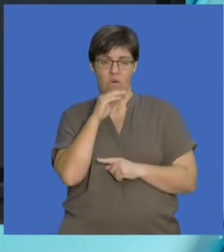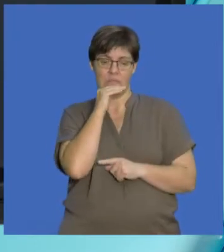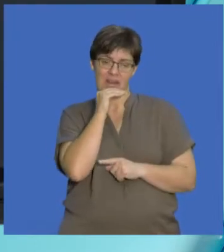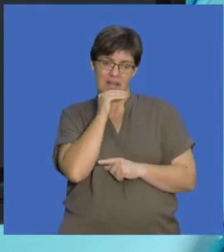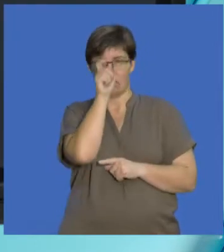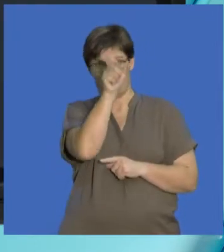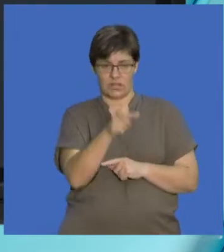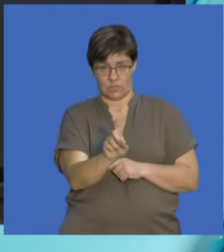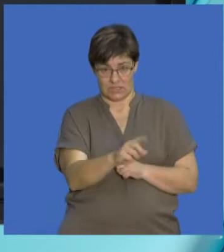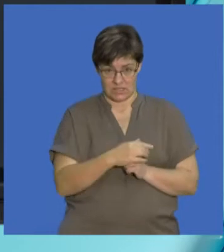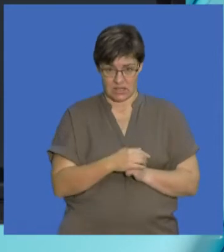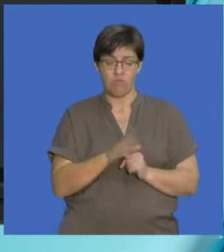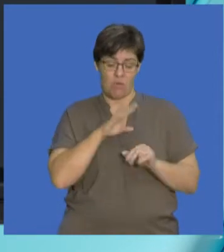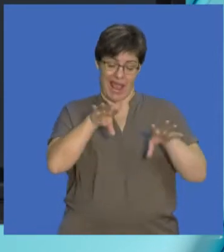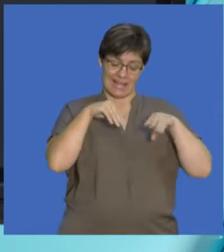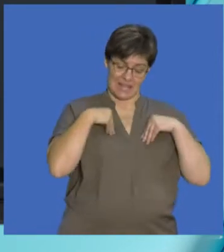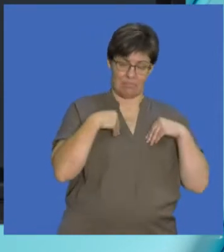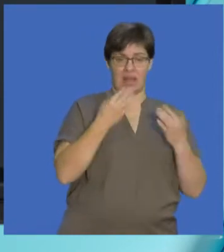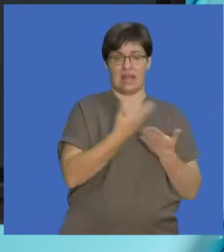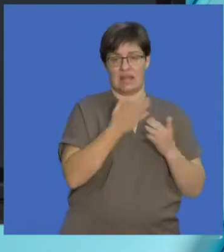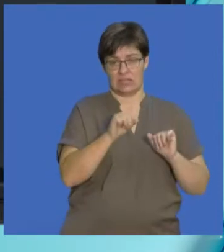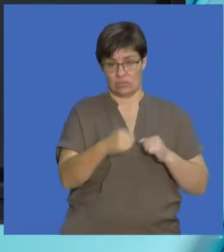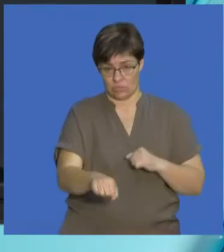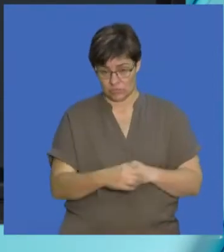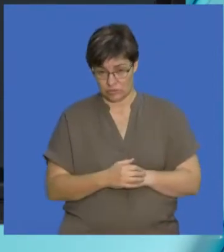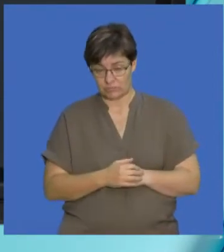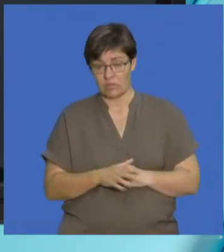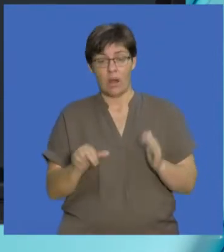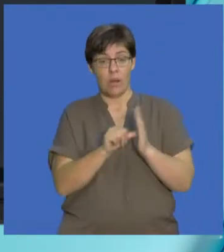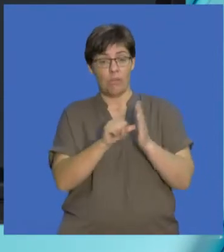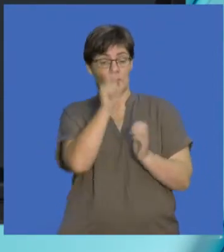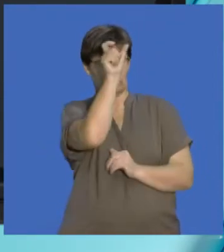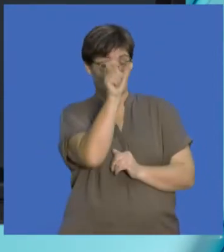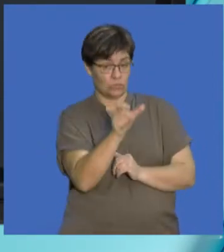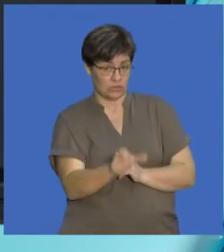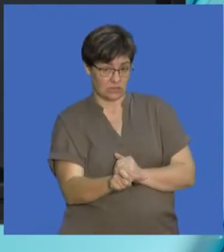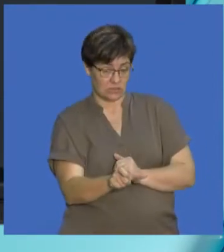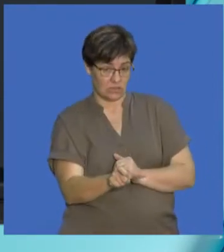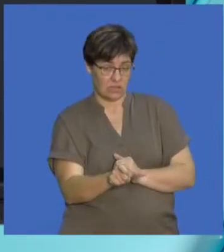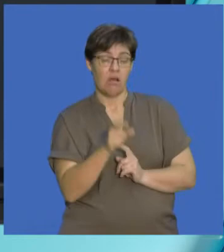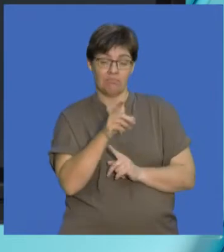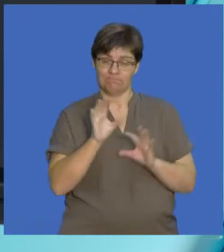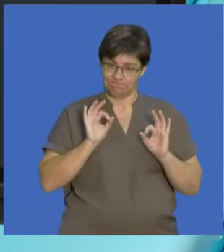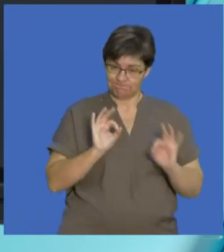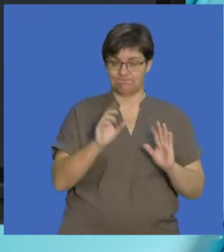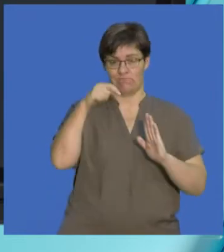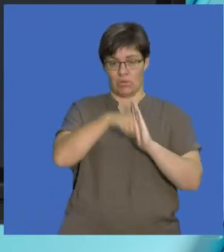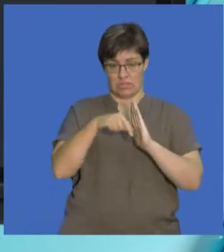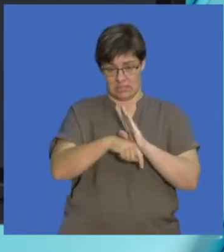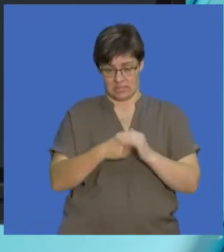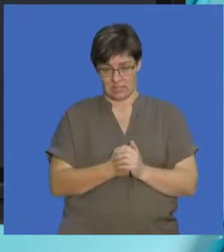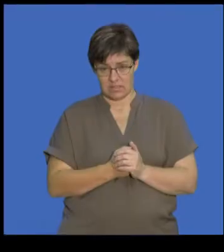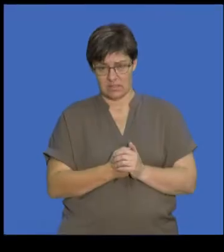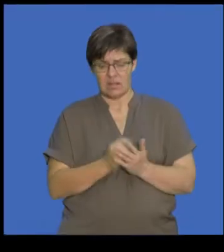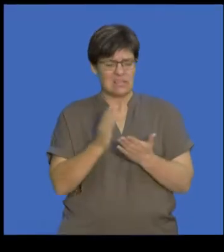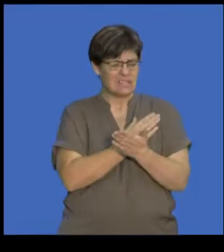definitions are concerned. What is acceptable, okay? Remember the keywords that must also be used in the correct context. Okay,